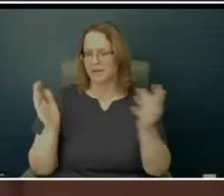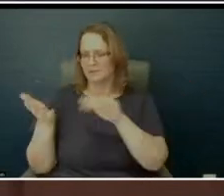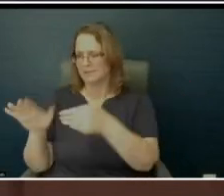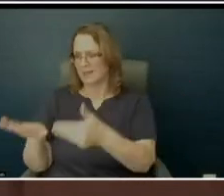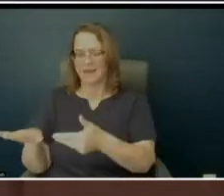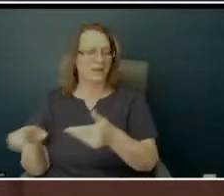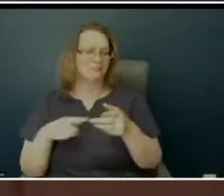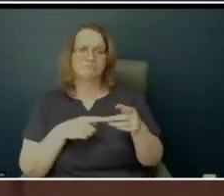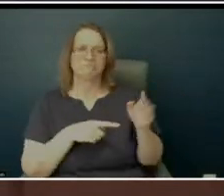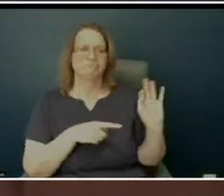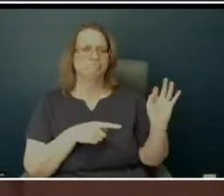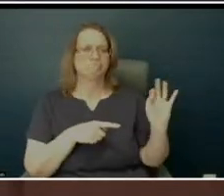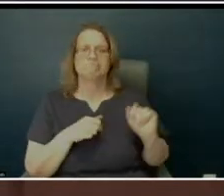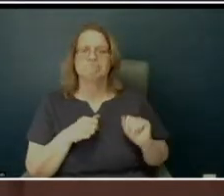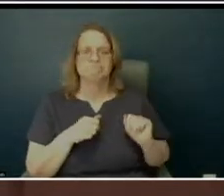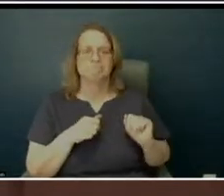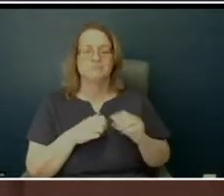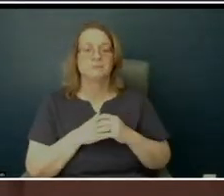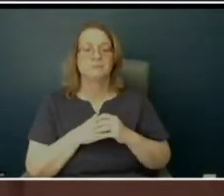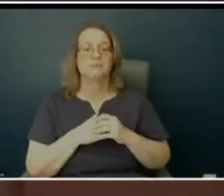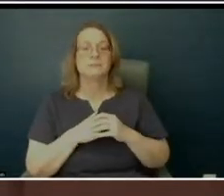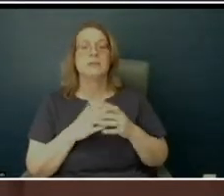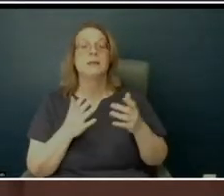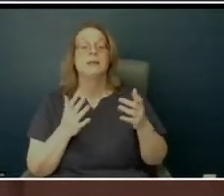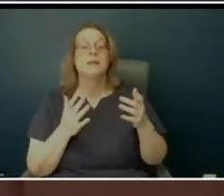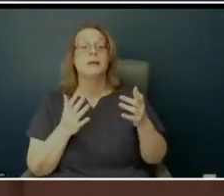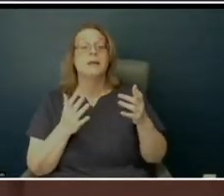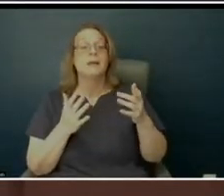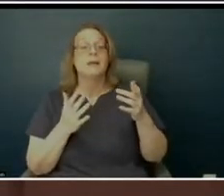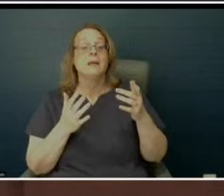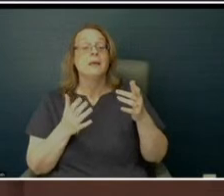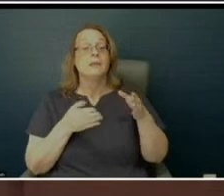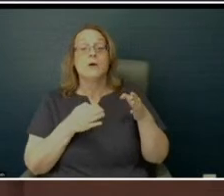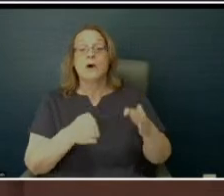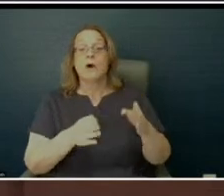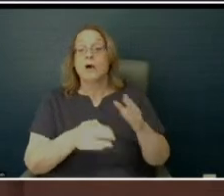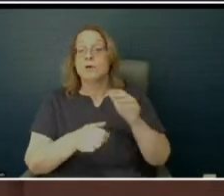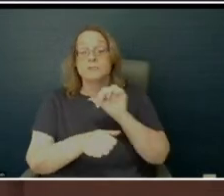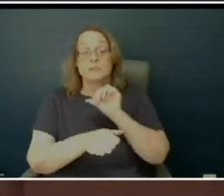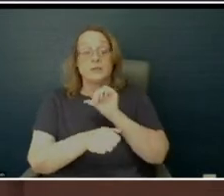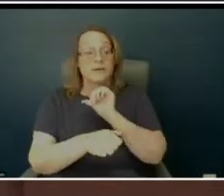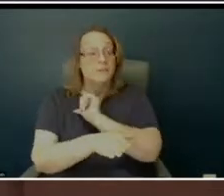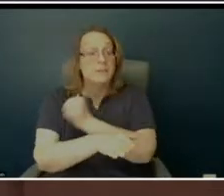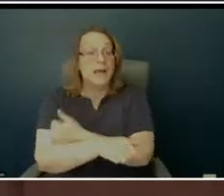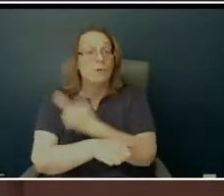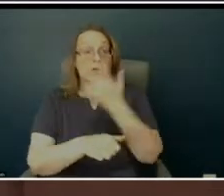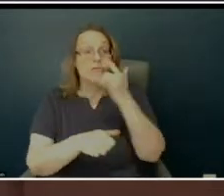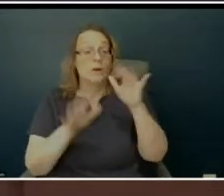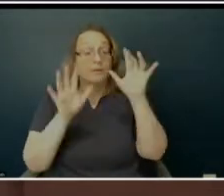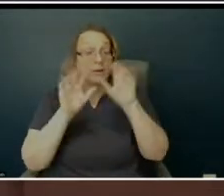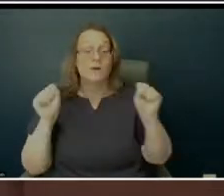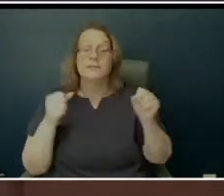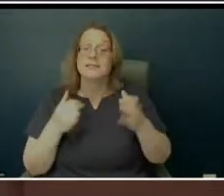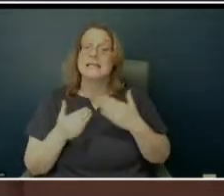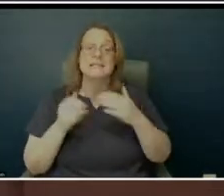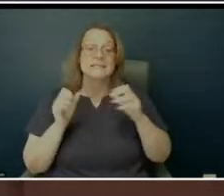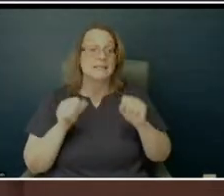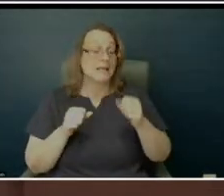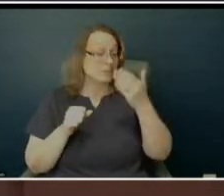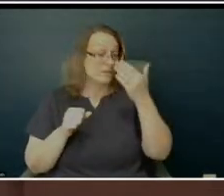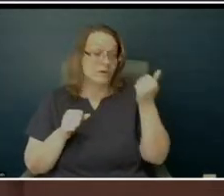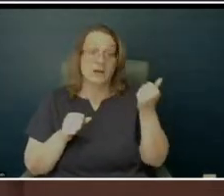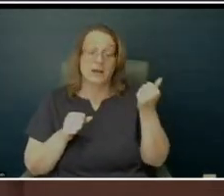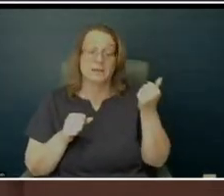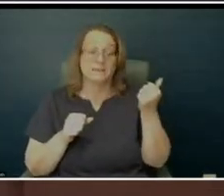Within the halls of power, in the face of a president, that commitment can easily be forgotten. Presidential pressure can be really